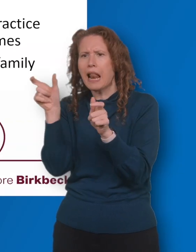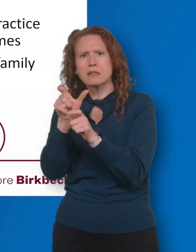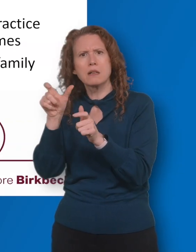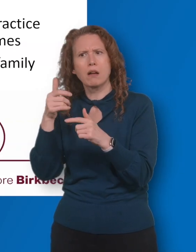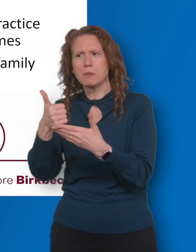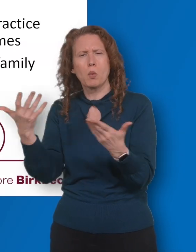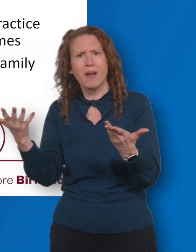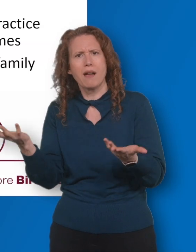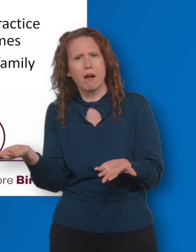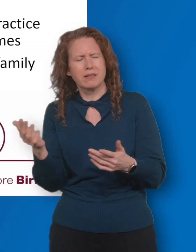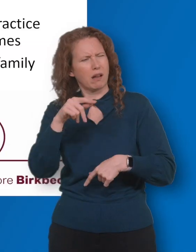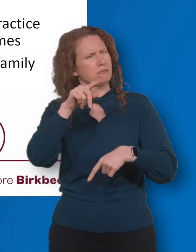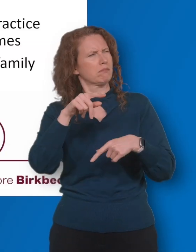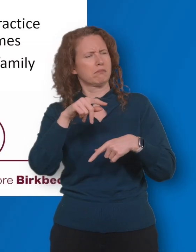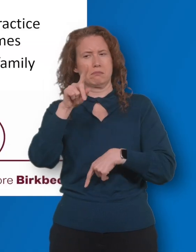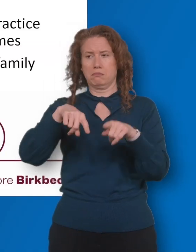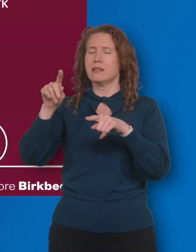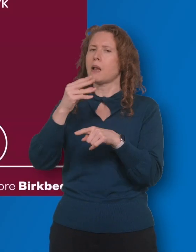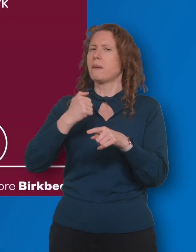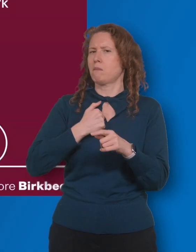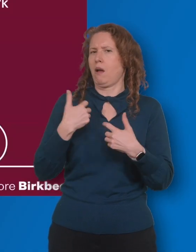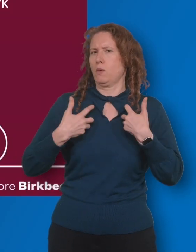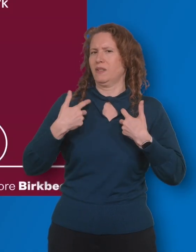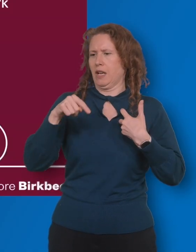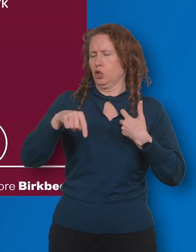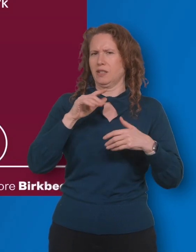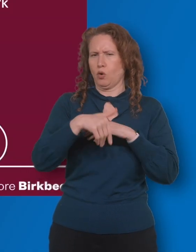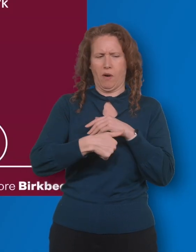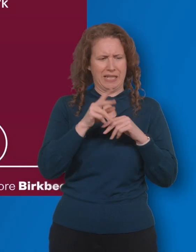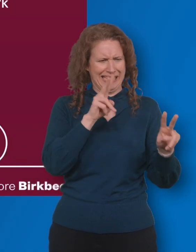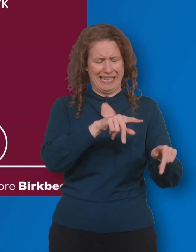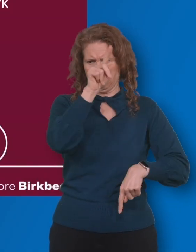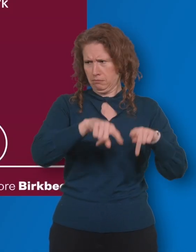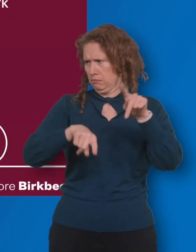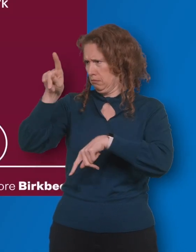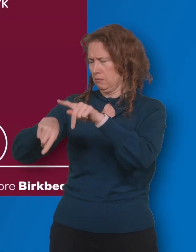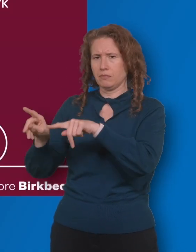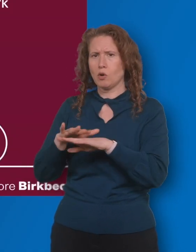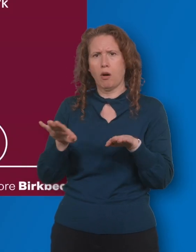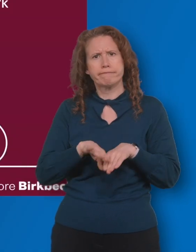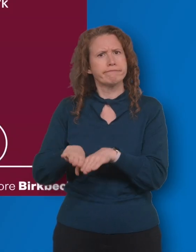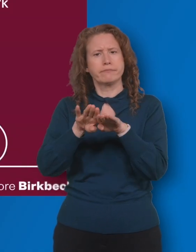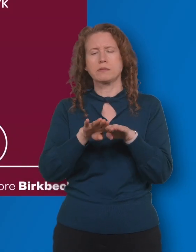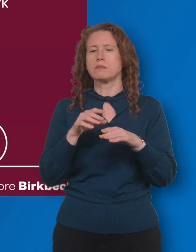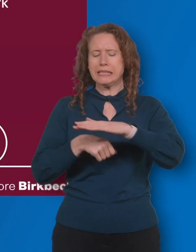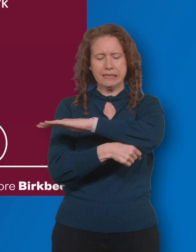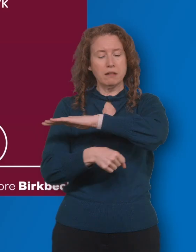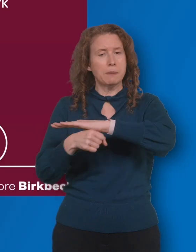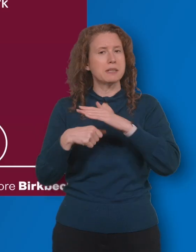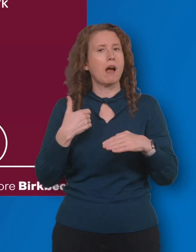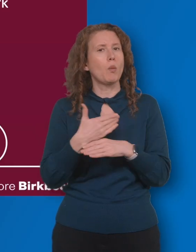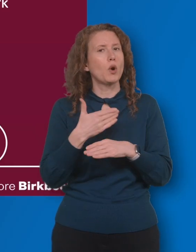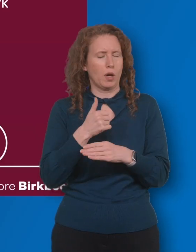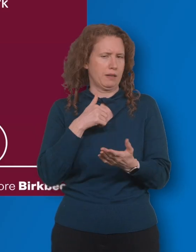that's some of my motivations. This is what underpins our work in the center, which at the